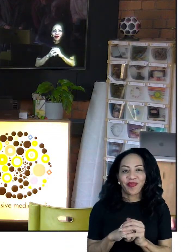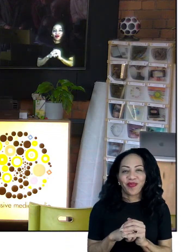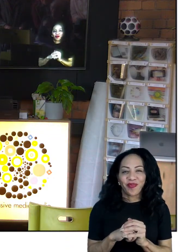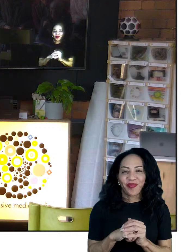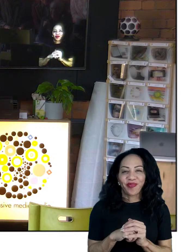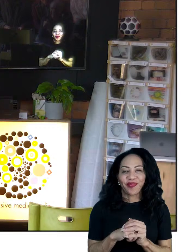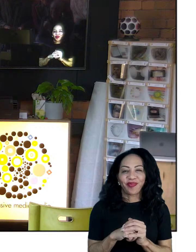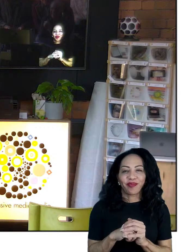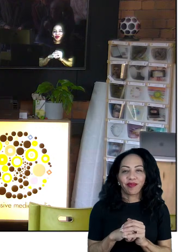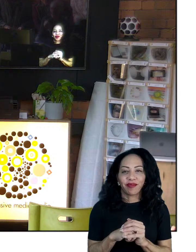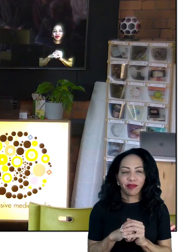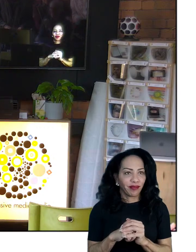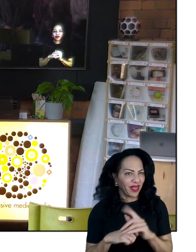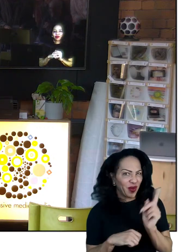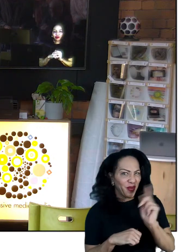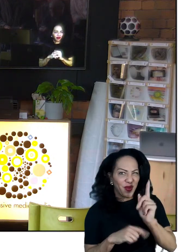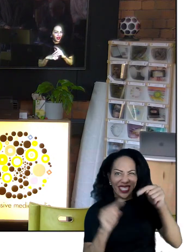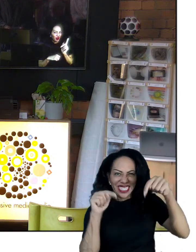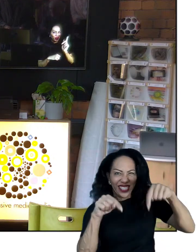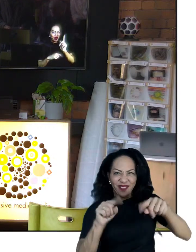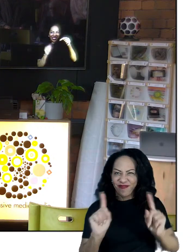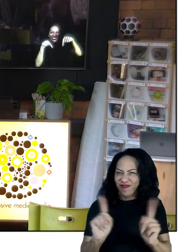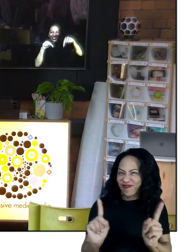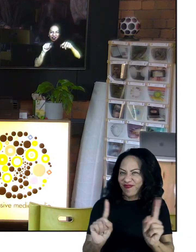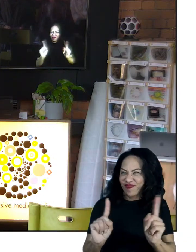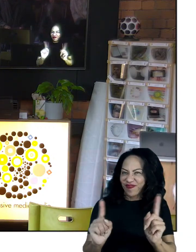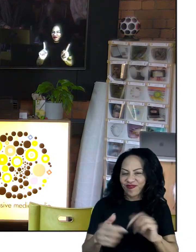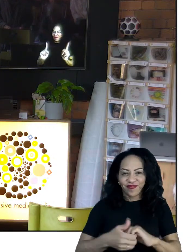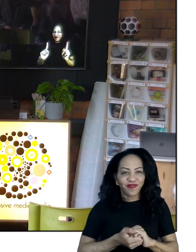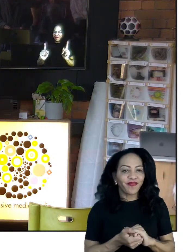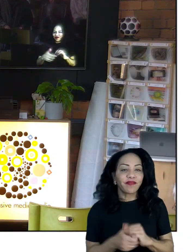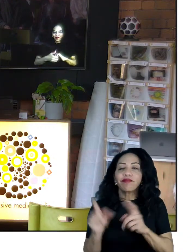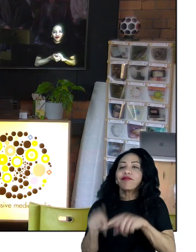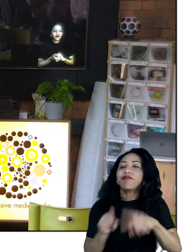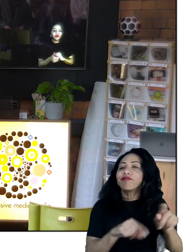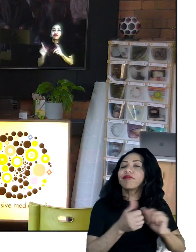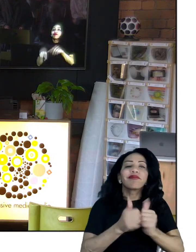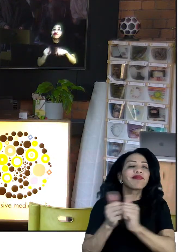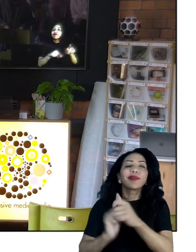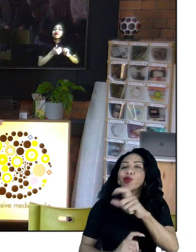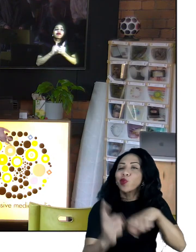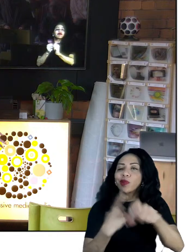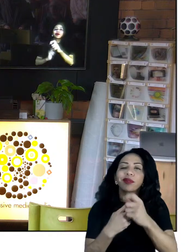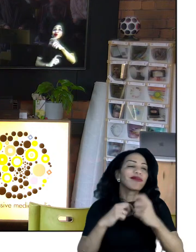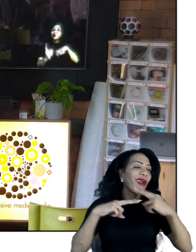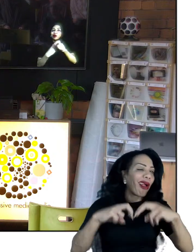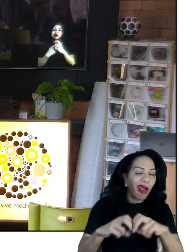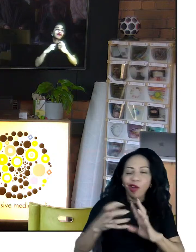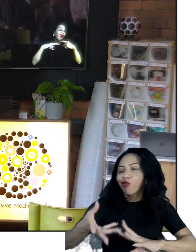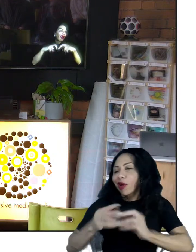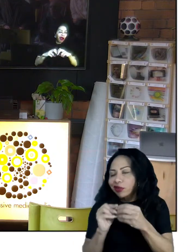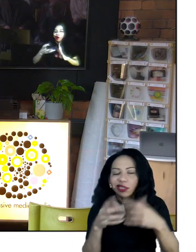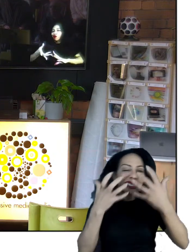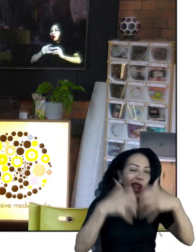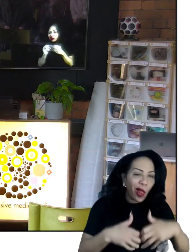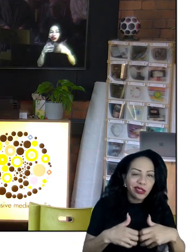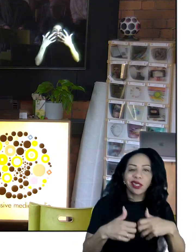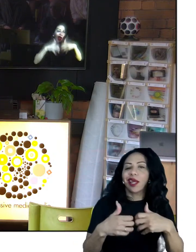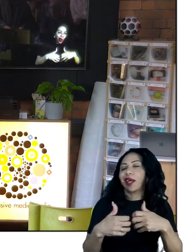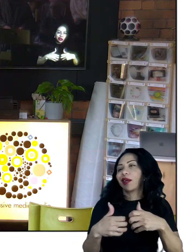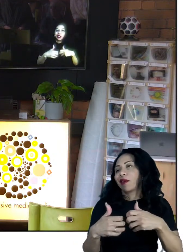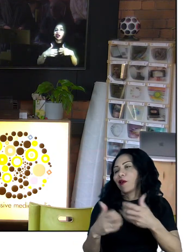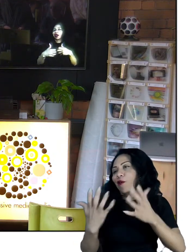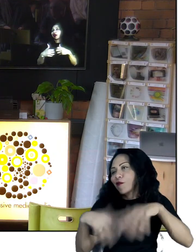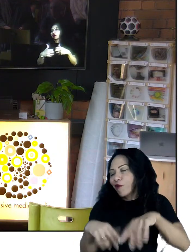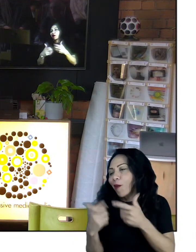What is the Pervasive Media Studio? We're a diverse and collaborative community exploring creativity and technology, everything from